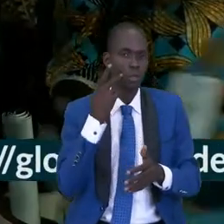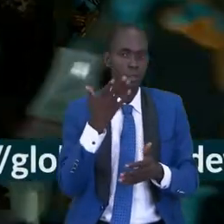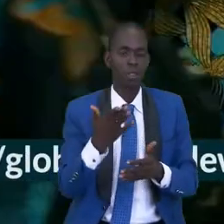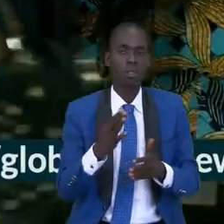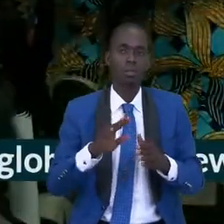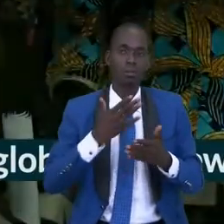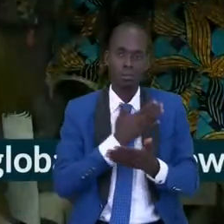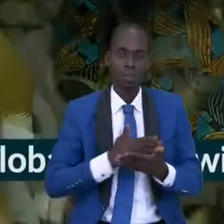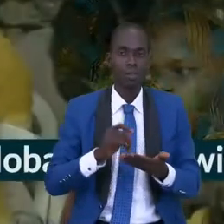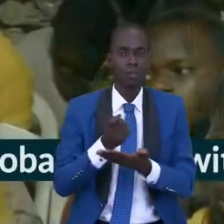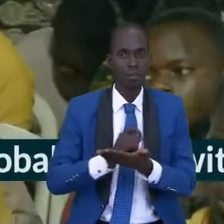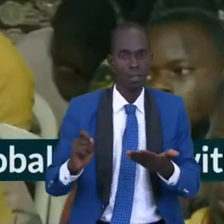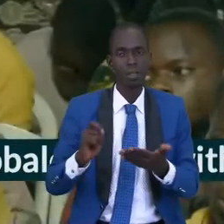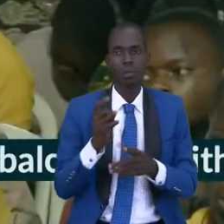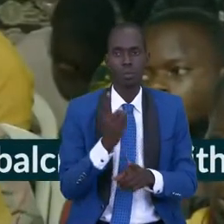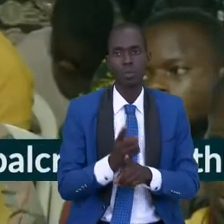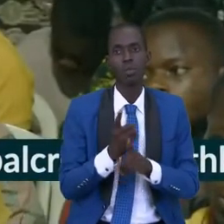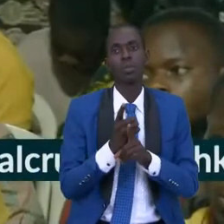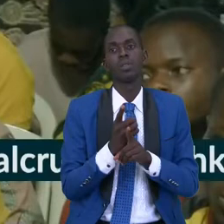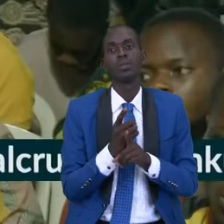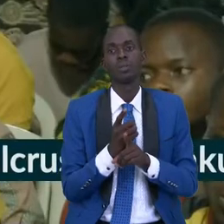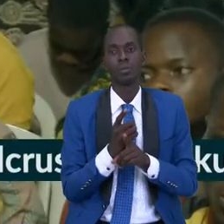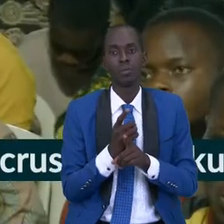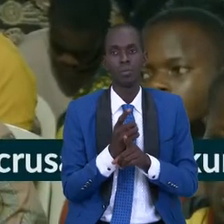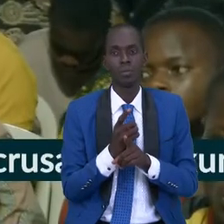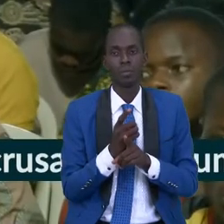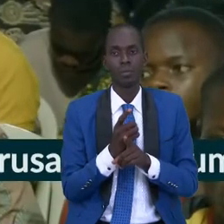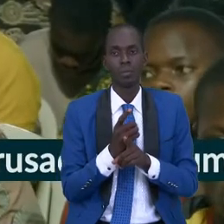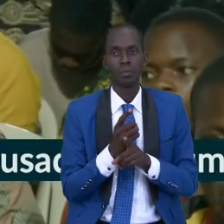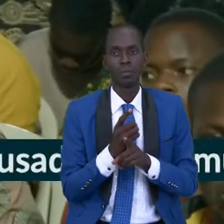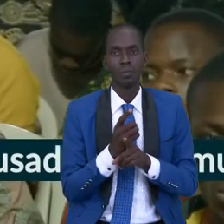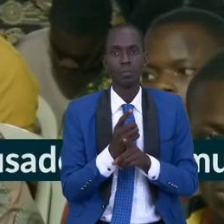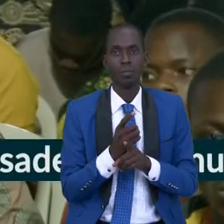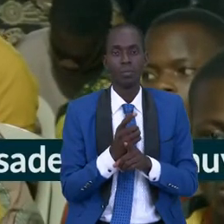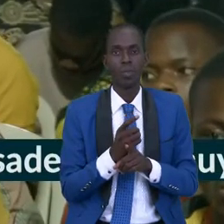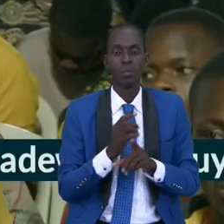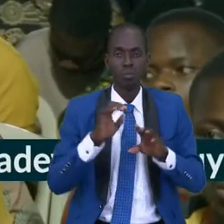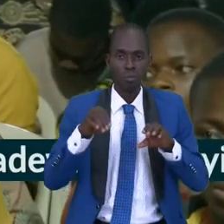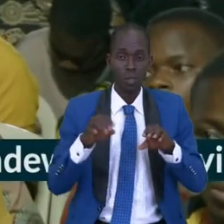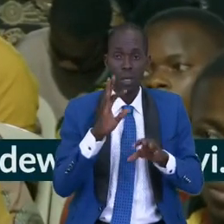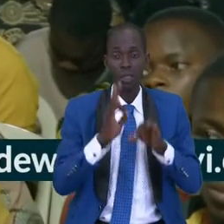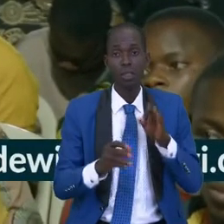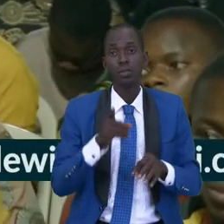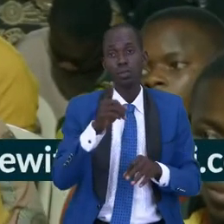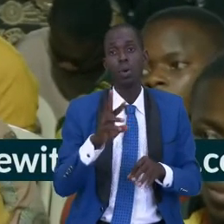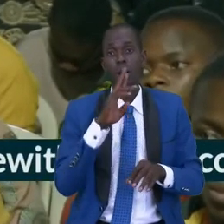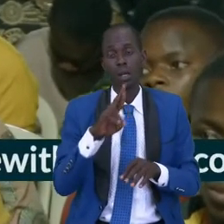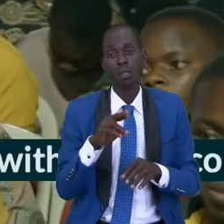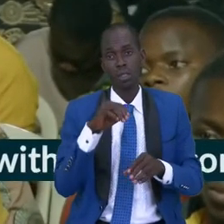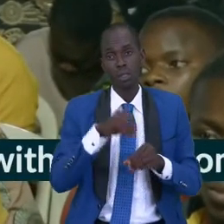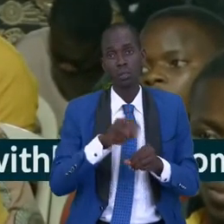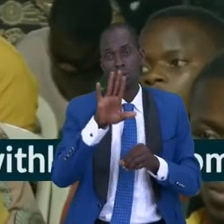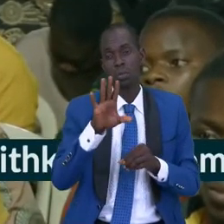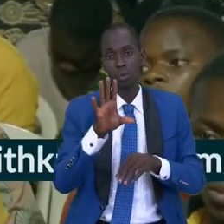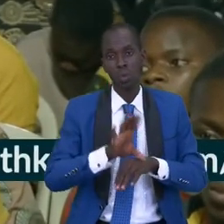Write the address where we will trace you. We want to see how we can be of help to you